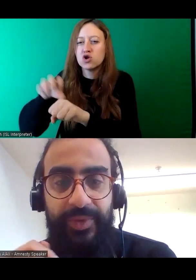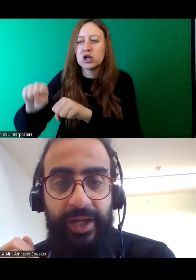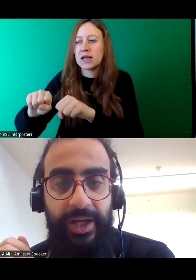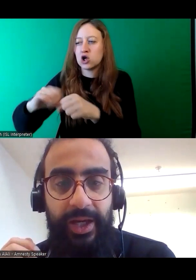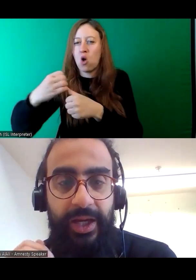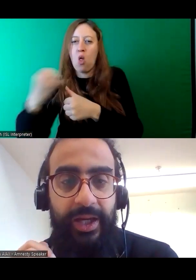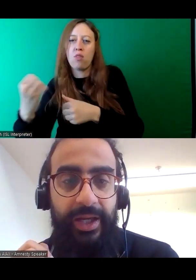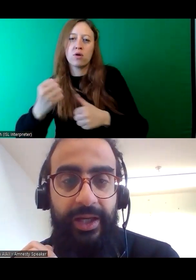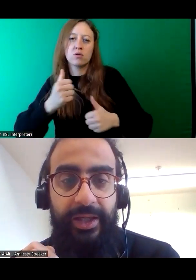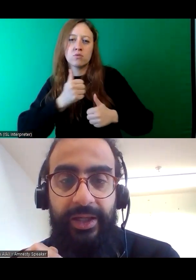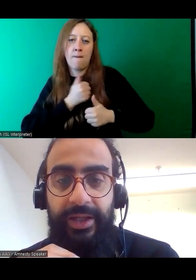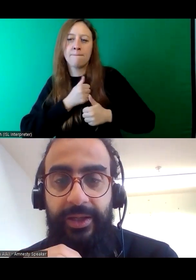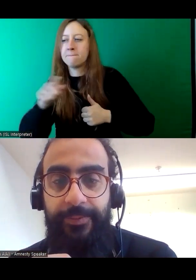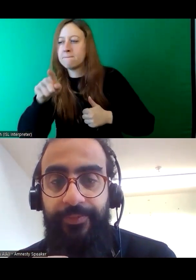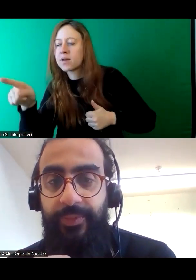damage,